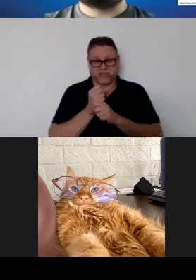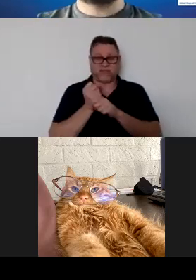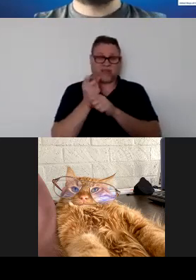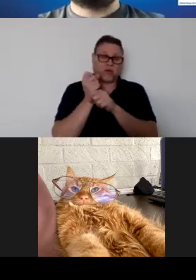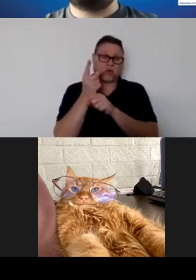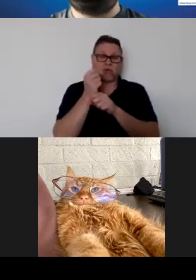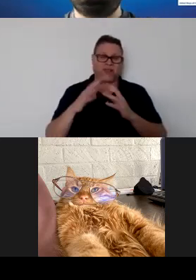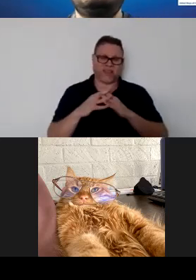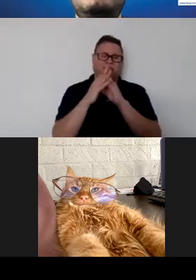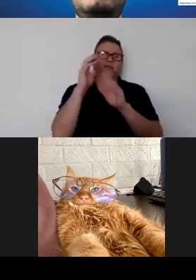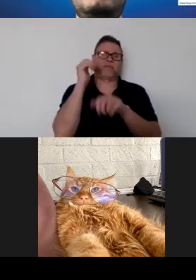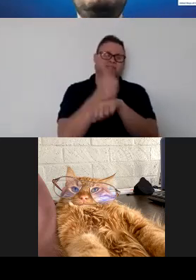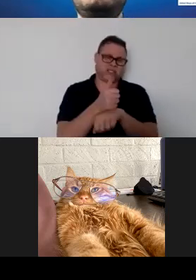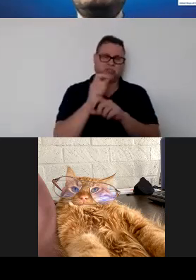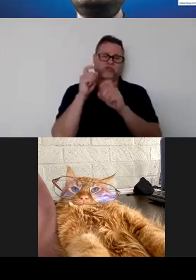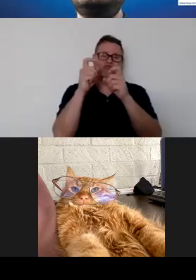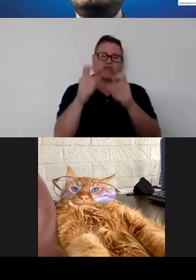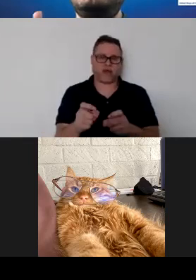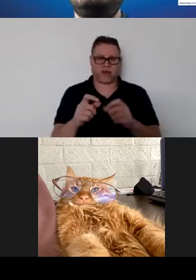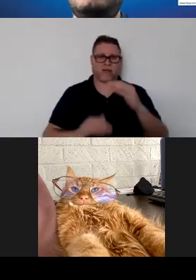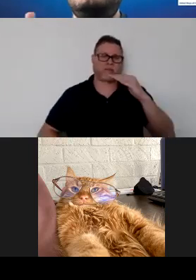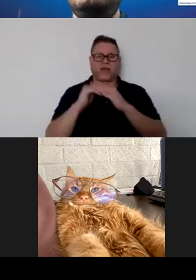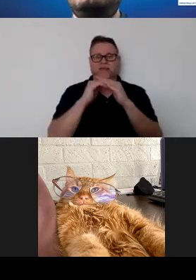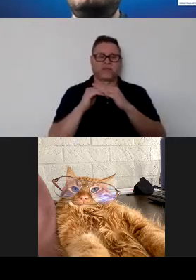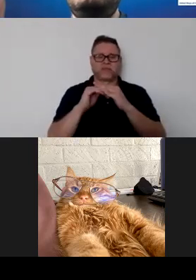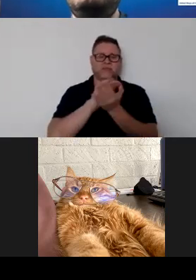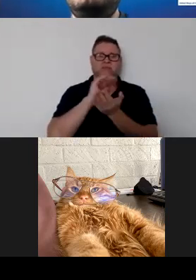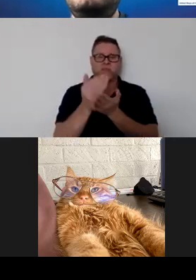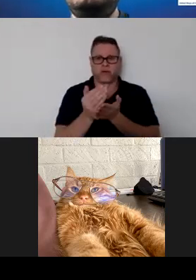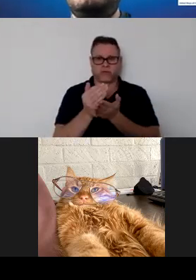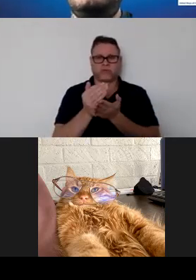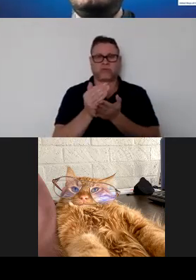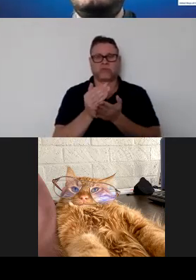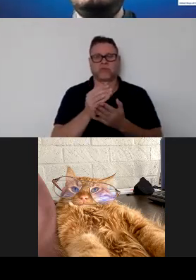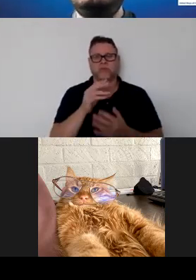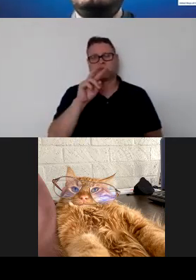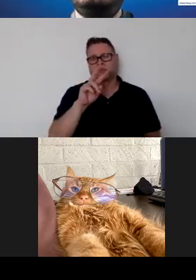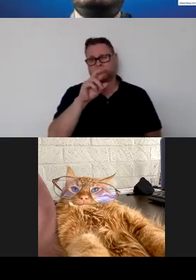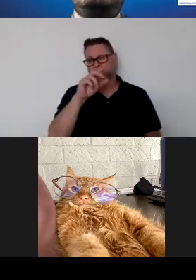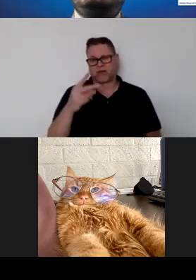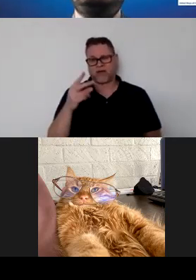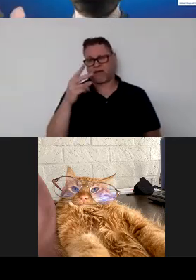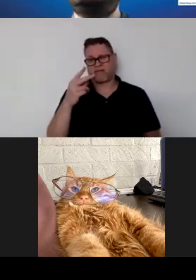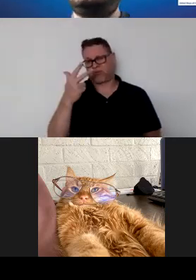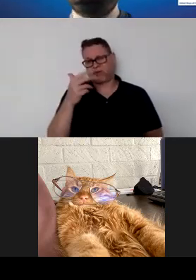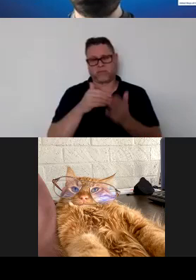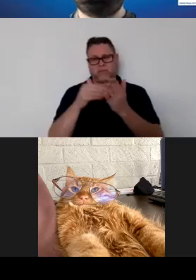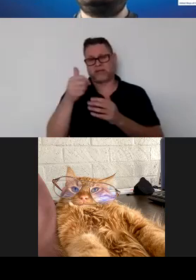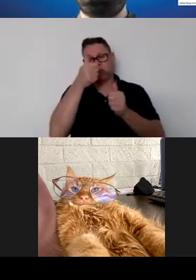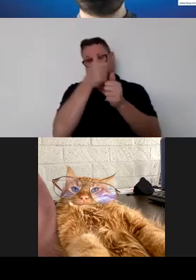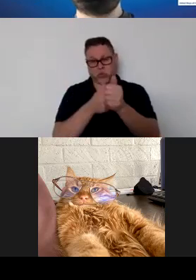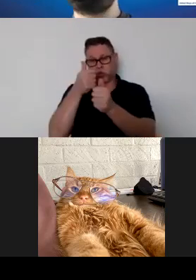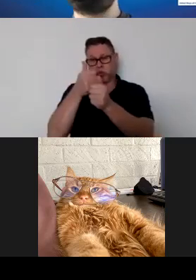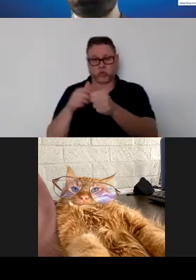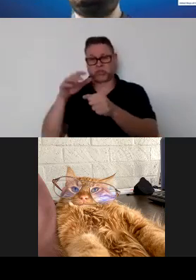from the implementation grant, and the maximum amount for that is about $2–2.5 million per site.